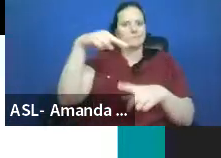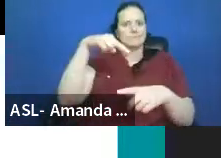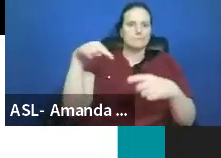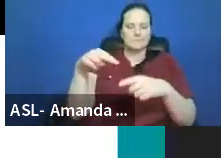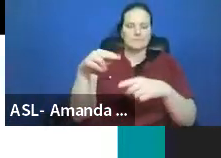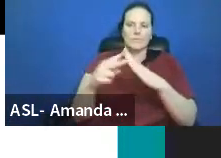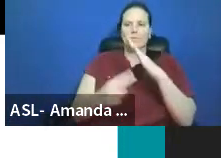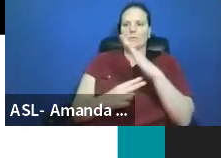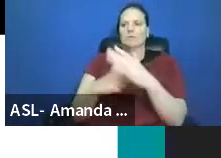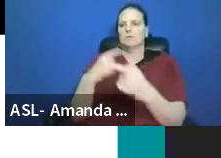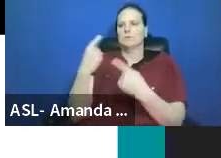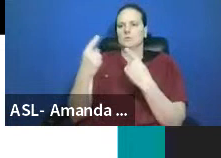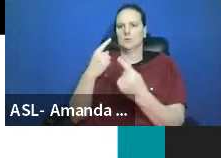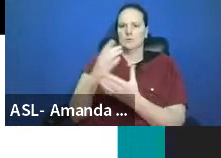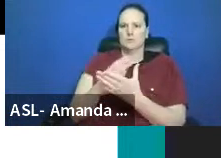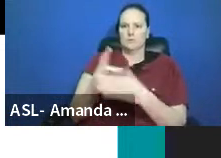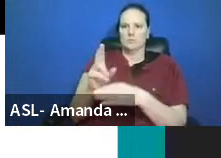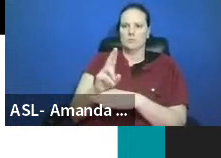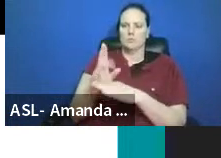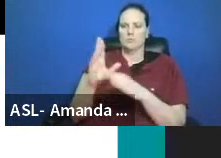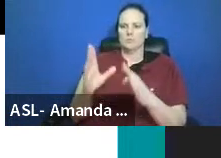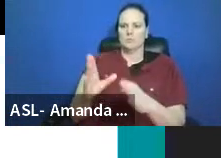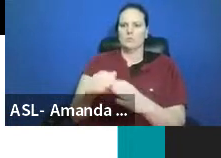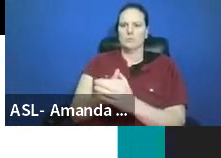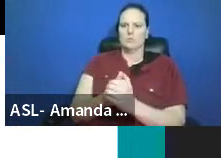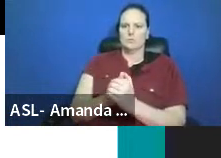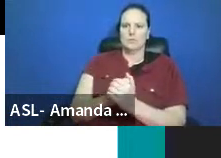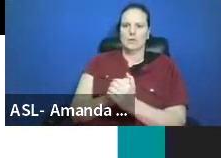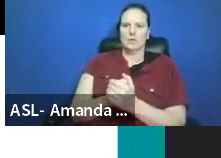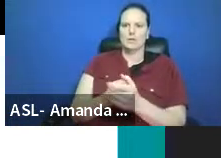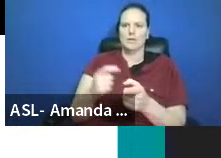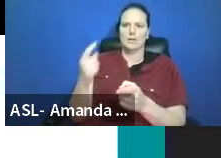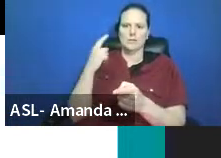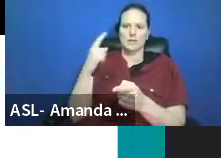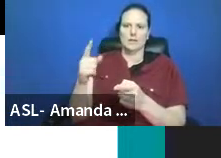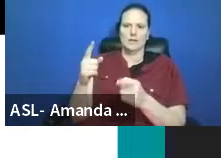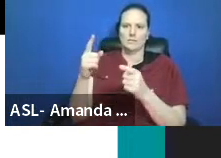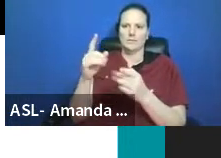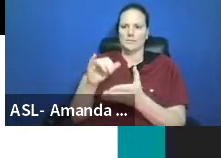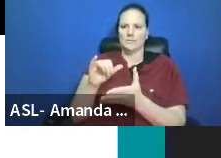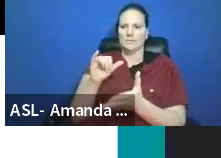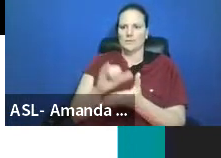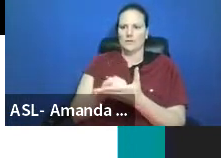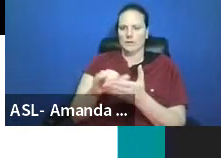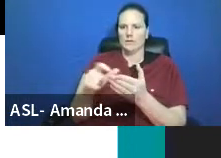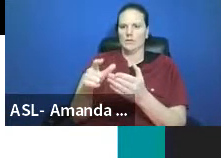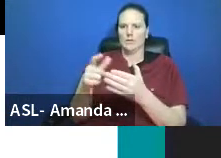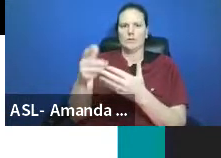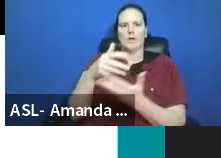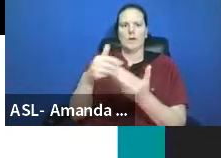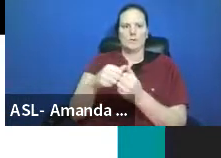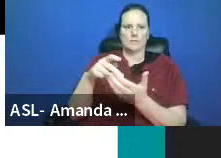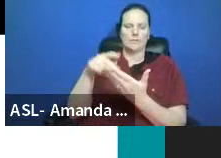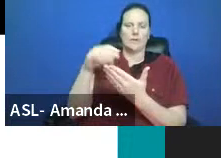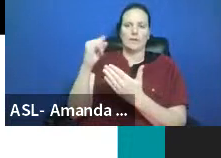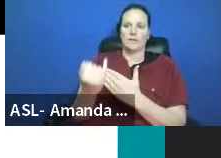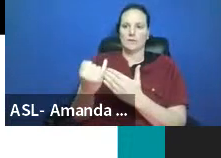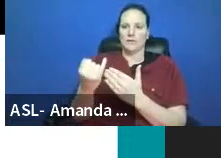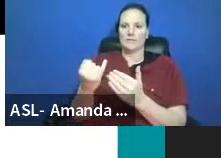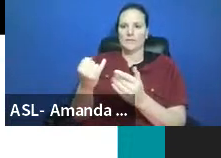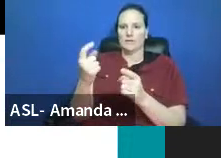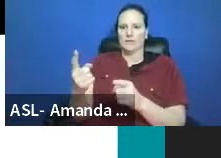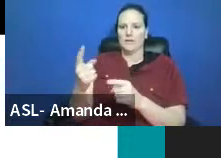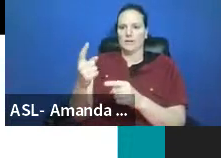some typical users specifically. So people who interact with the project in one way or